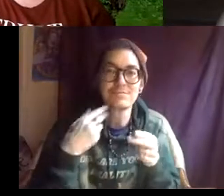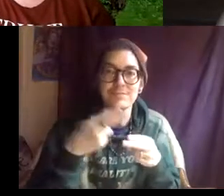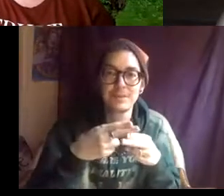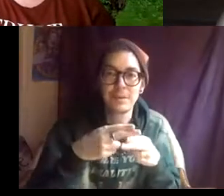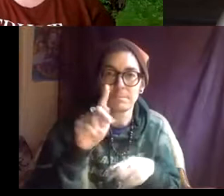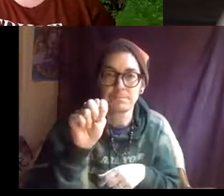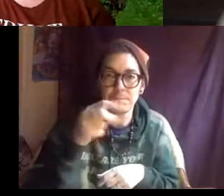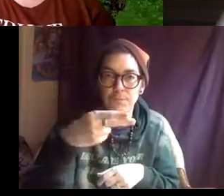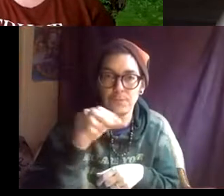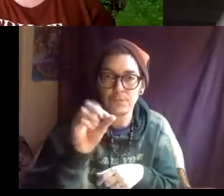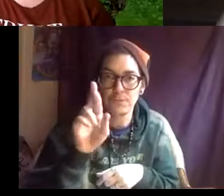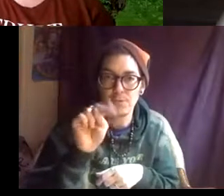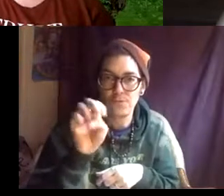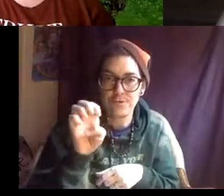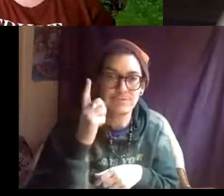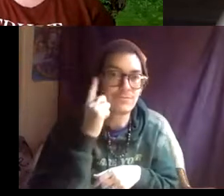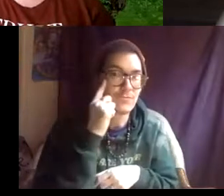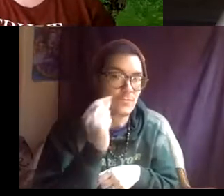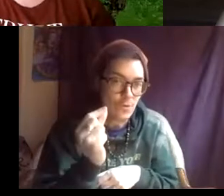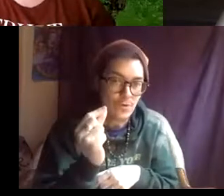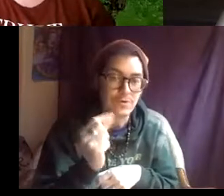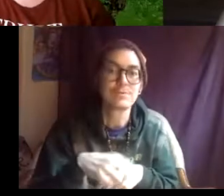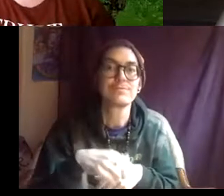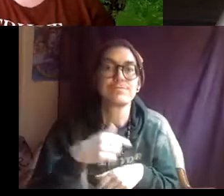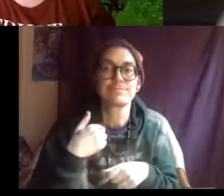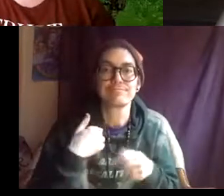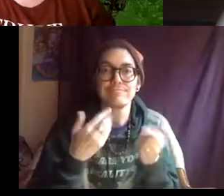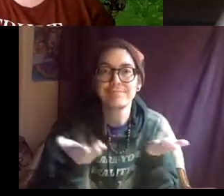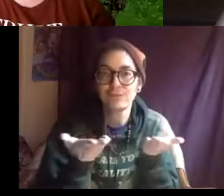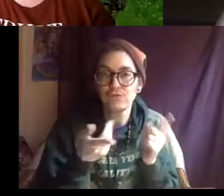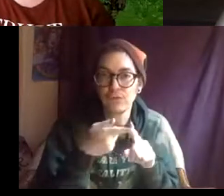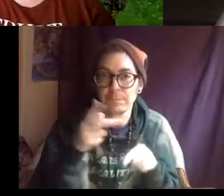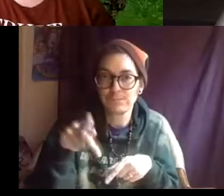Hello, everyone. My name is Thorne.